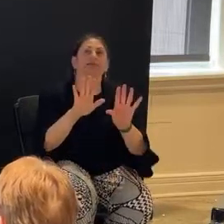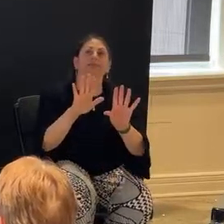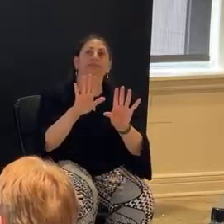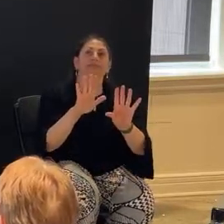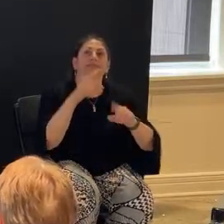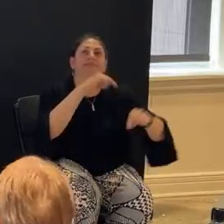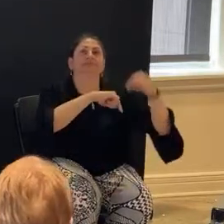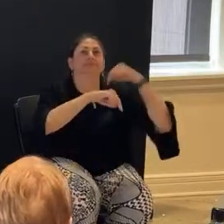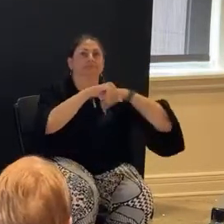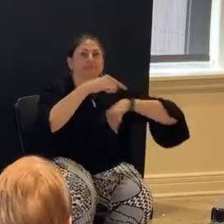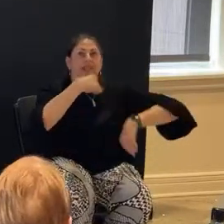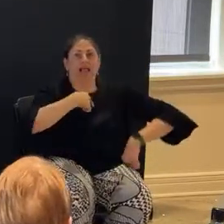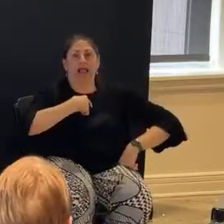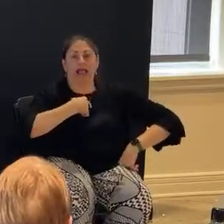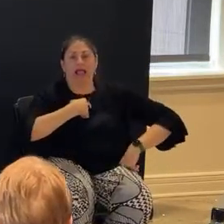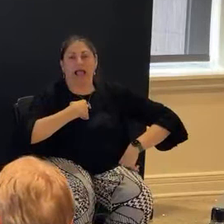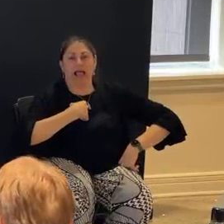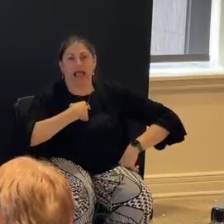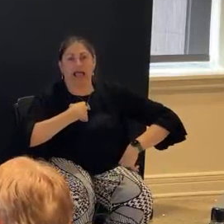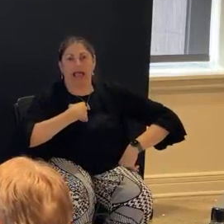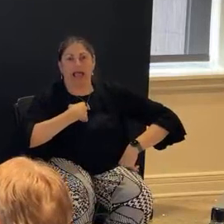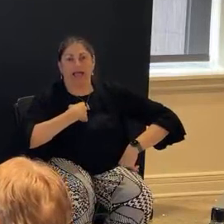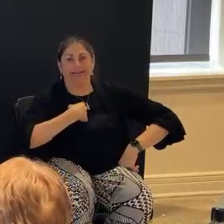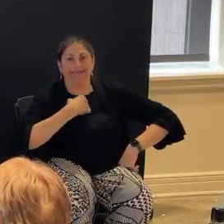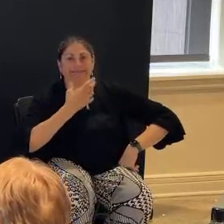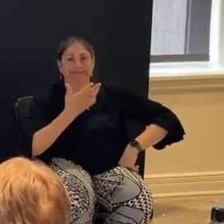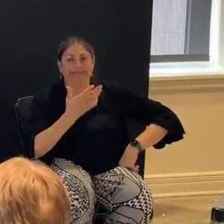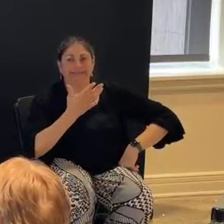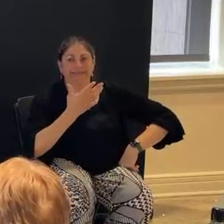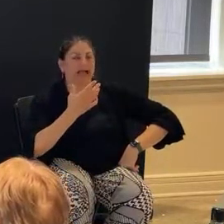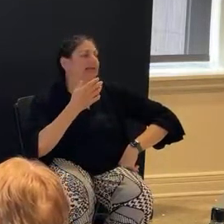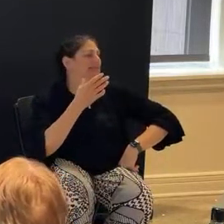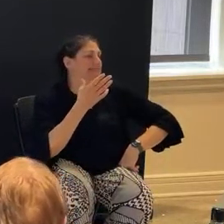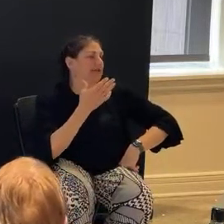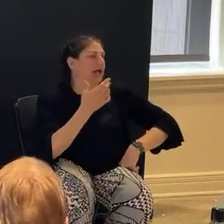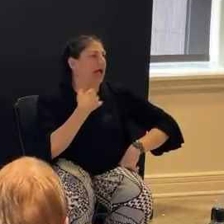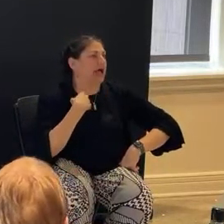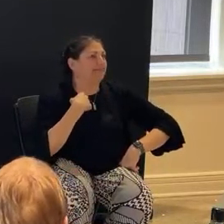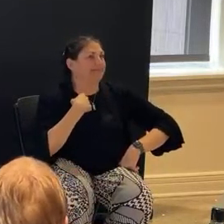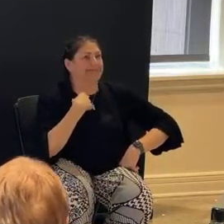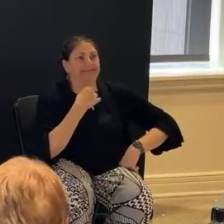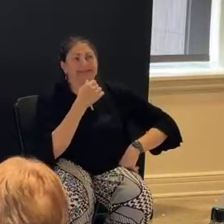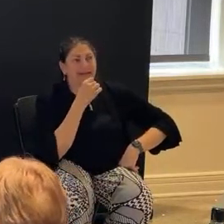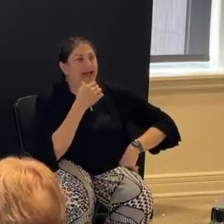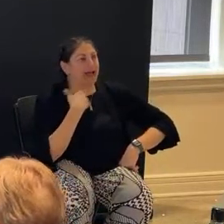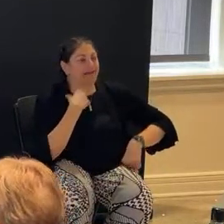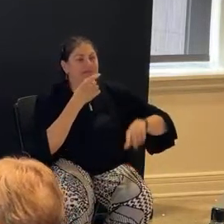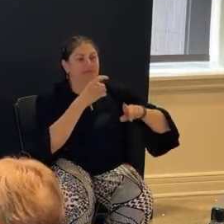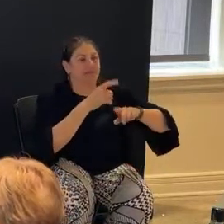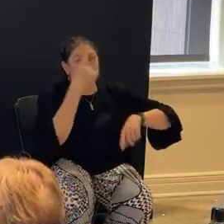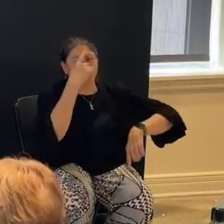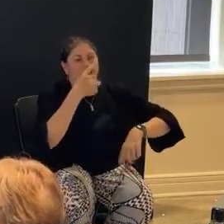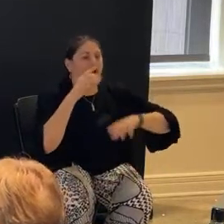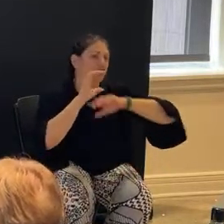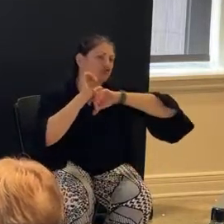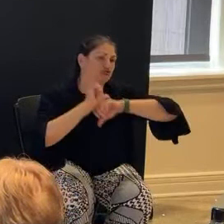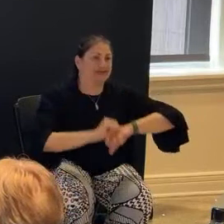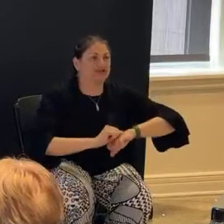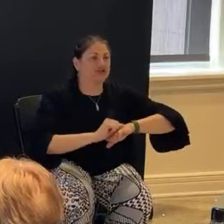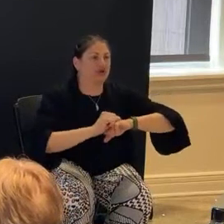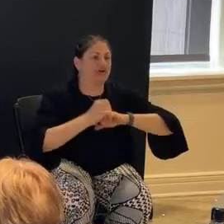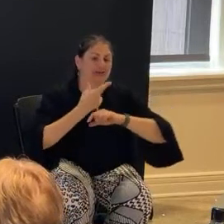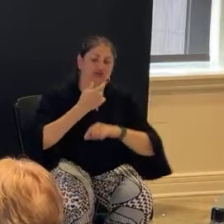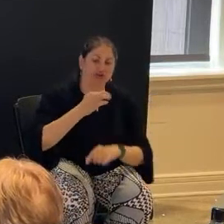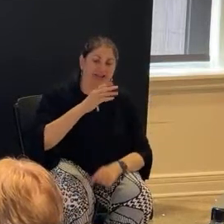I like that there's no term that I know of for traditional geological knowledge, but there should be. And that's what really, you